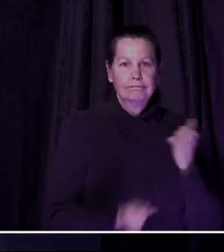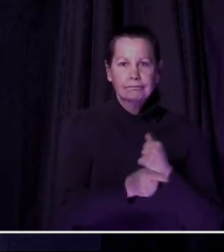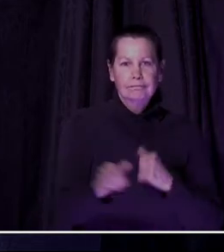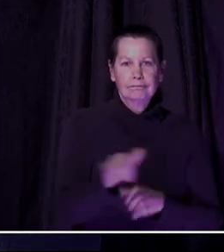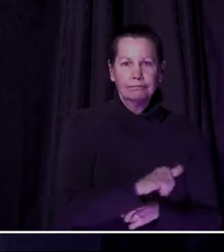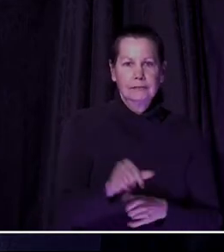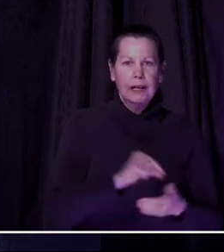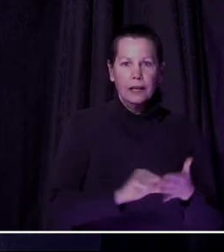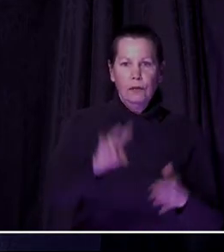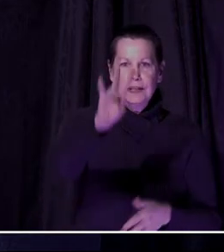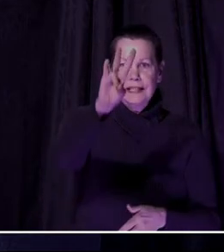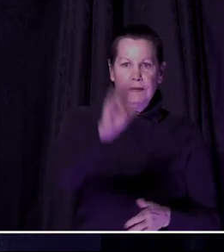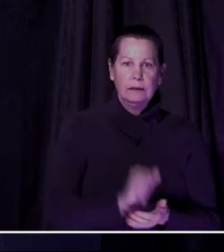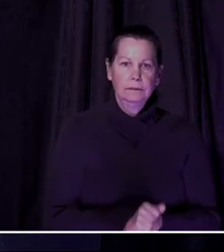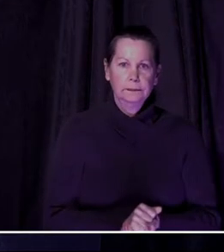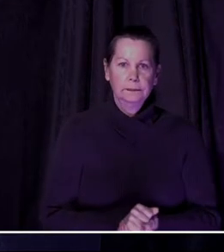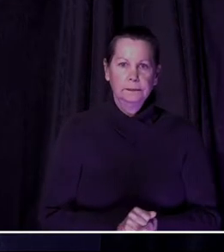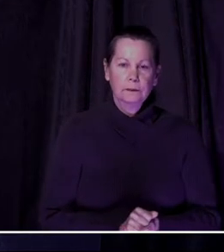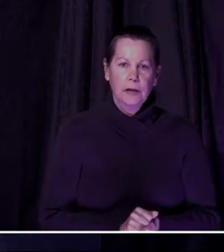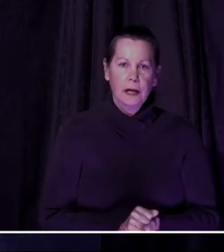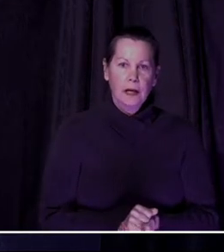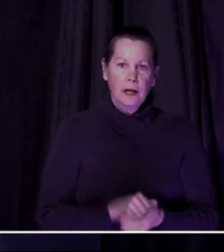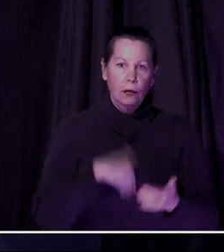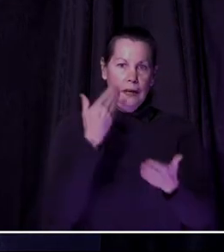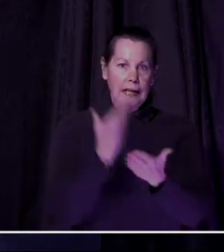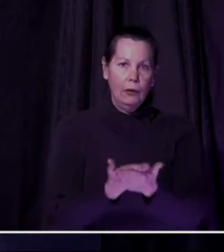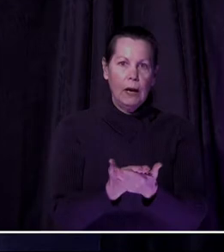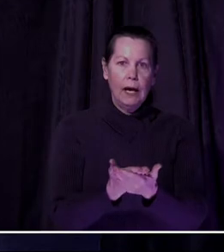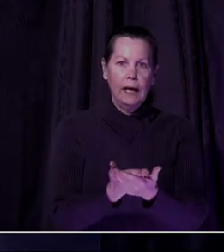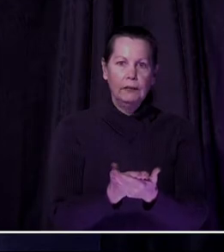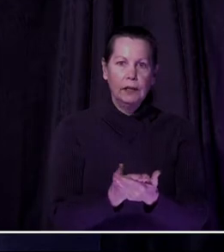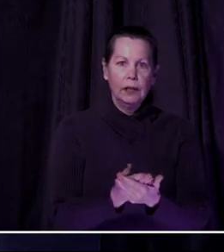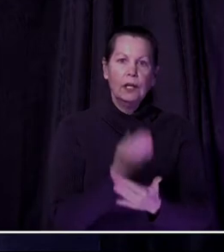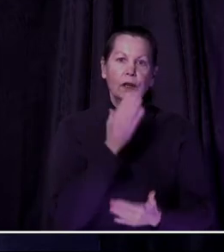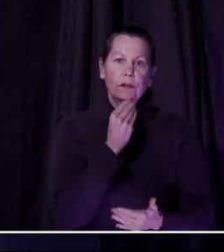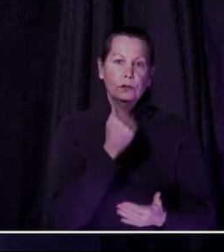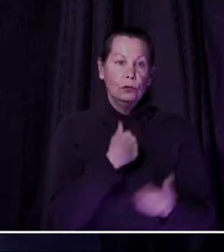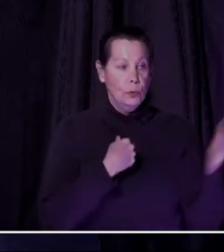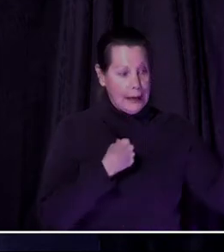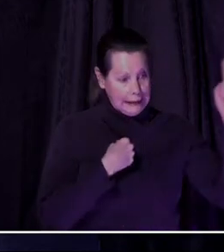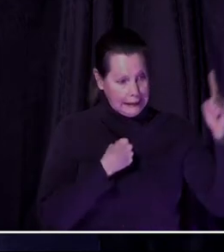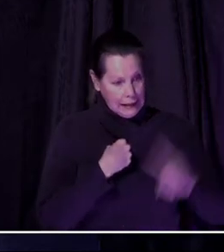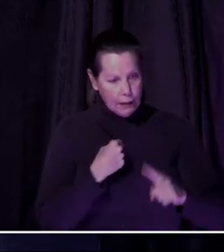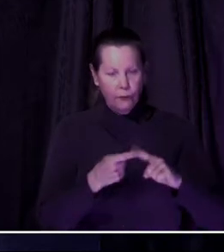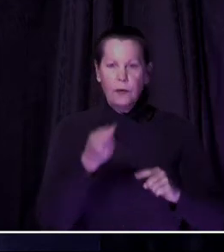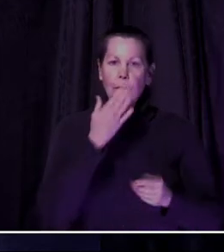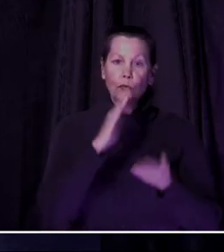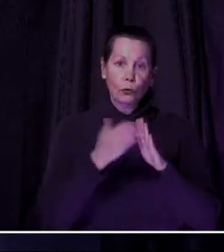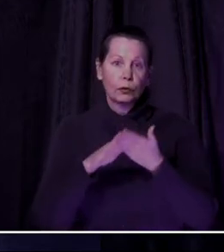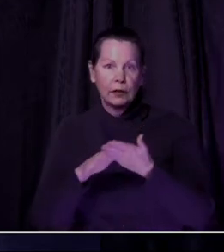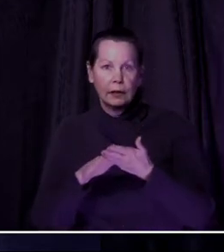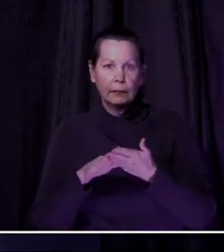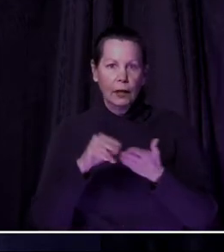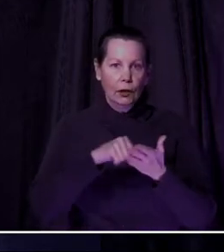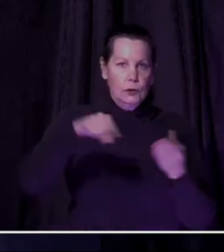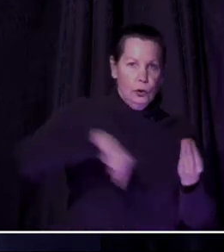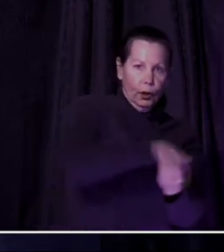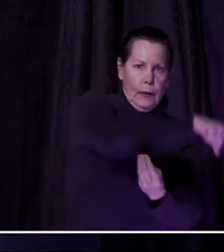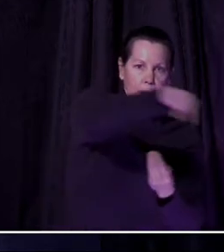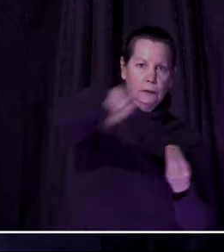Look at verse 7. When he arrived, the Jews who had come down from Jerusalem stood around